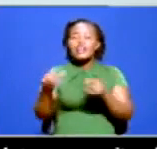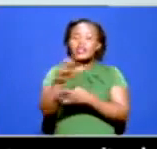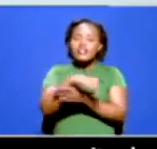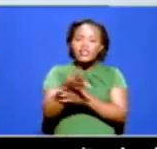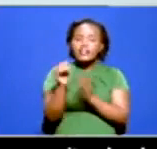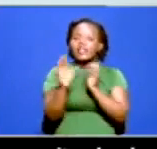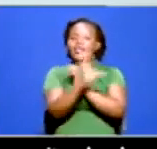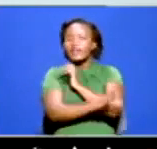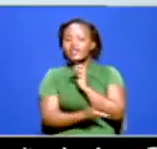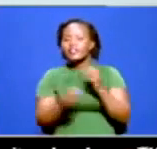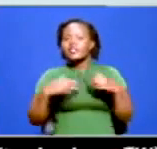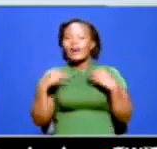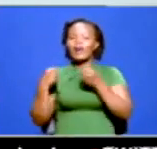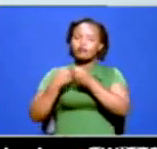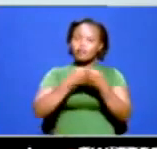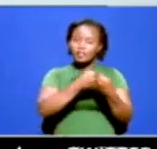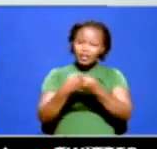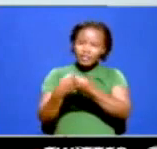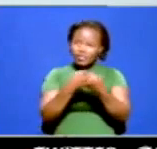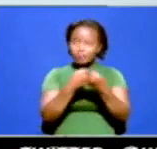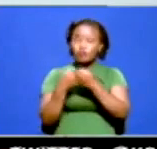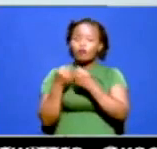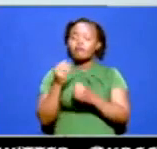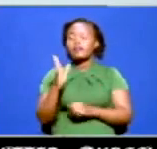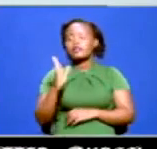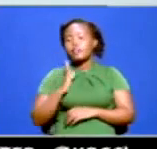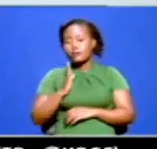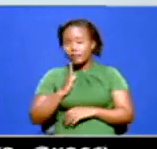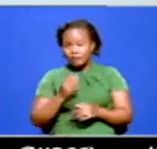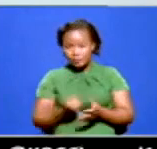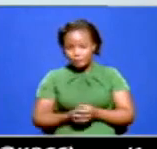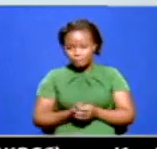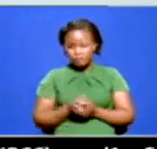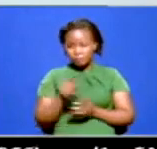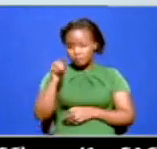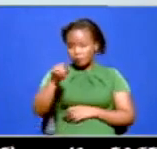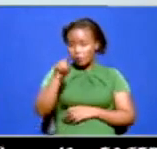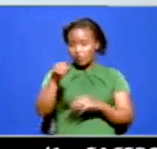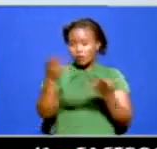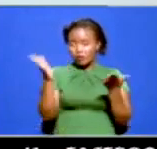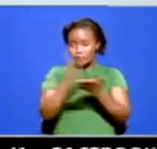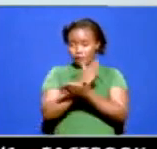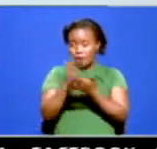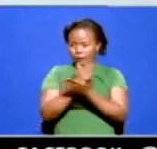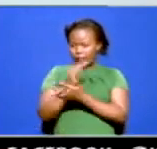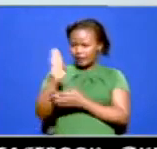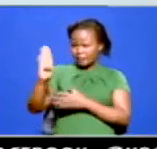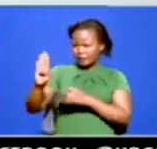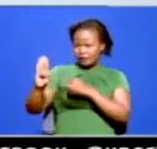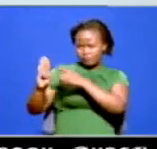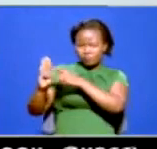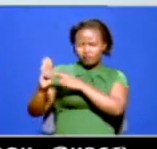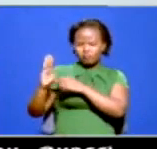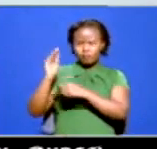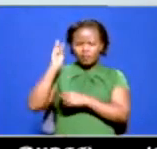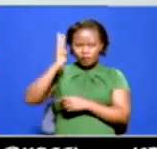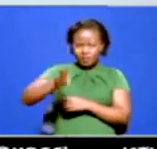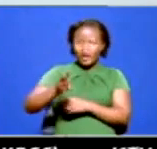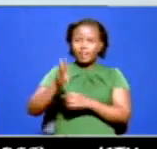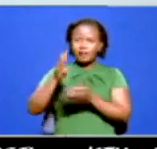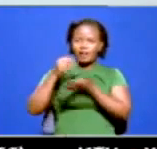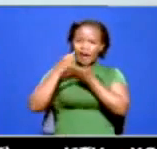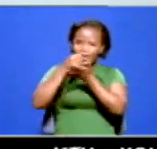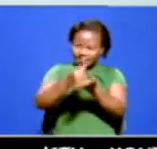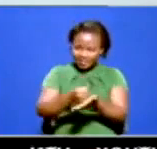of security. Now, this Part B, which talks about shall assist